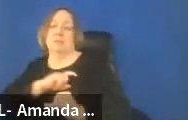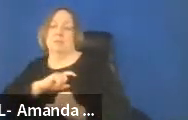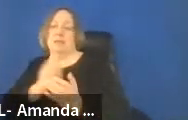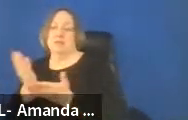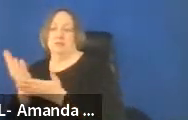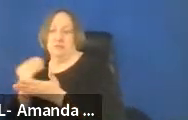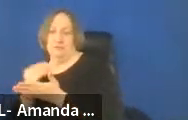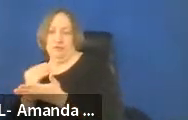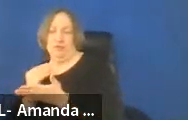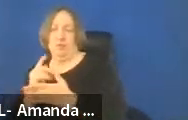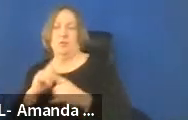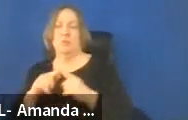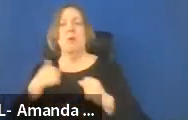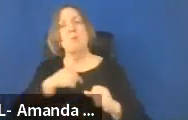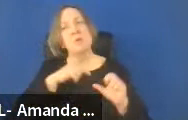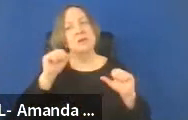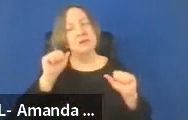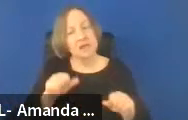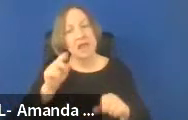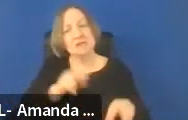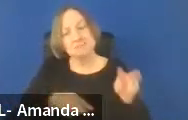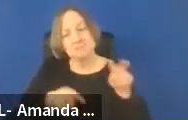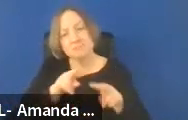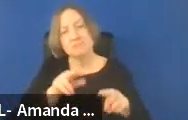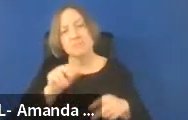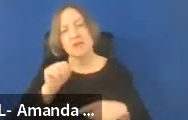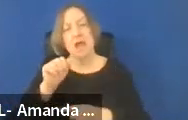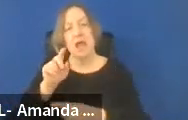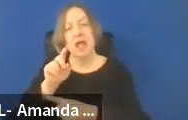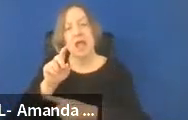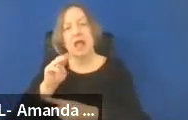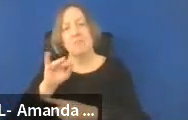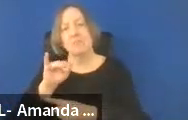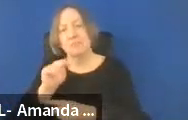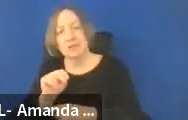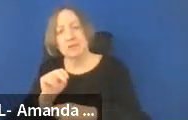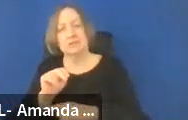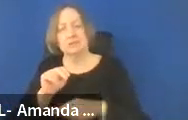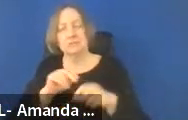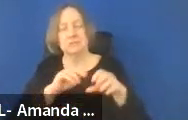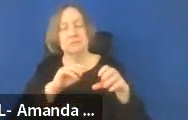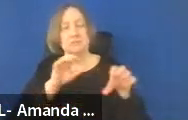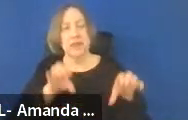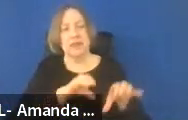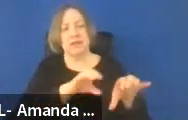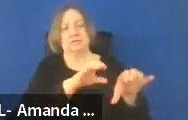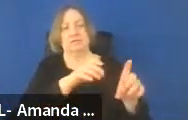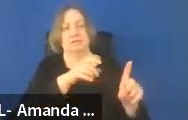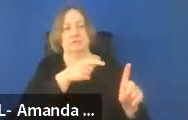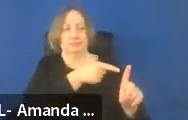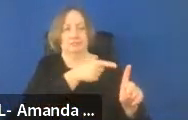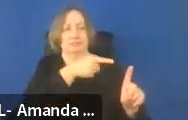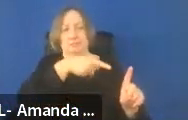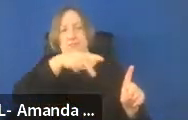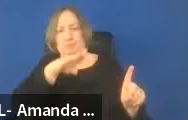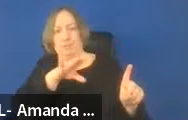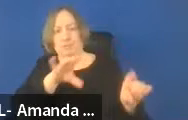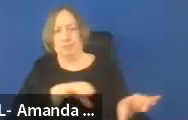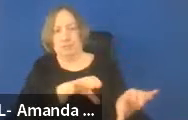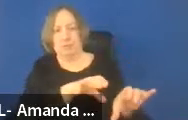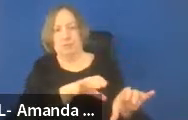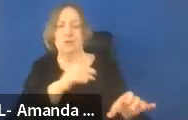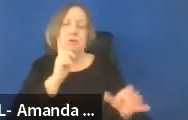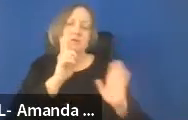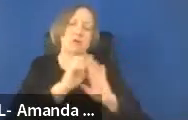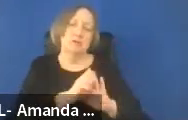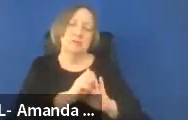we can look into administrative acts of the Portland Police Bureau. So in this case, you know,